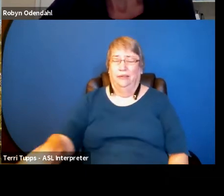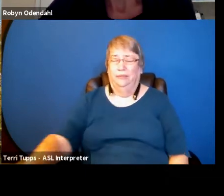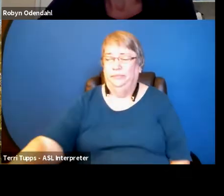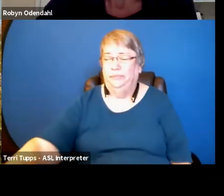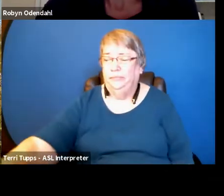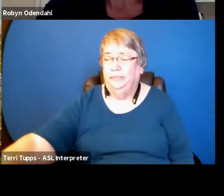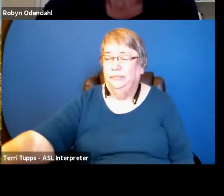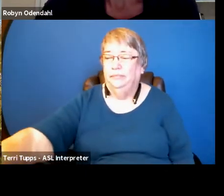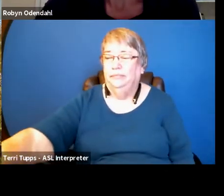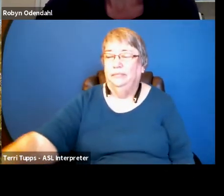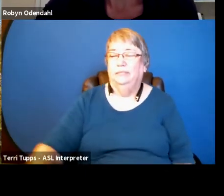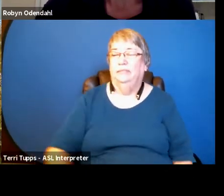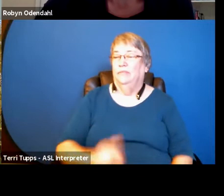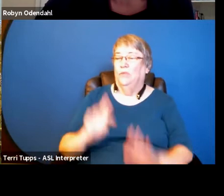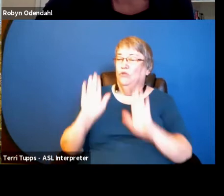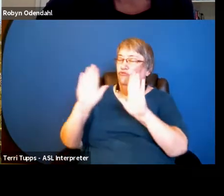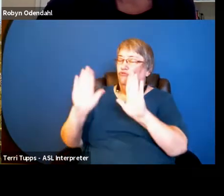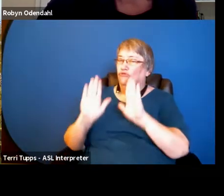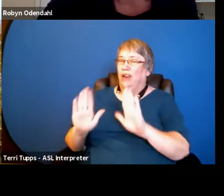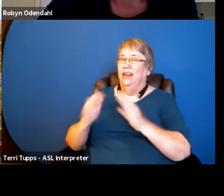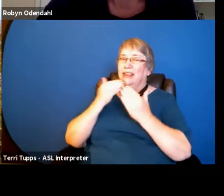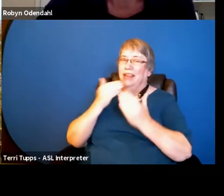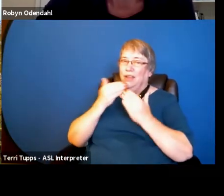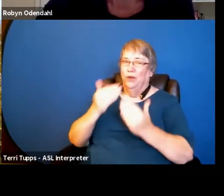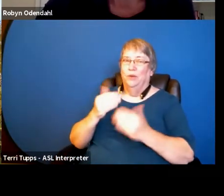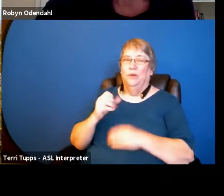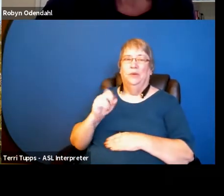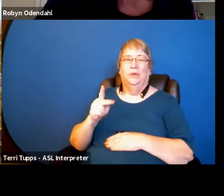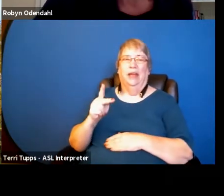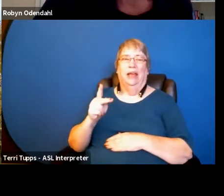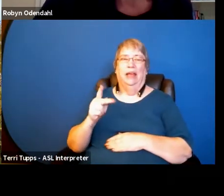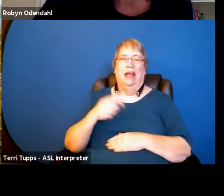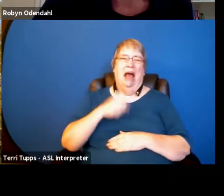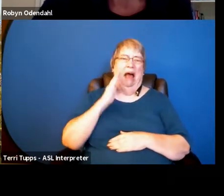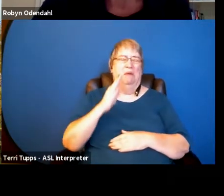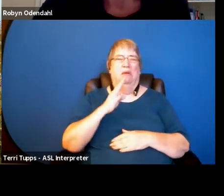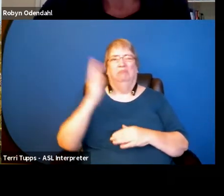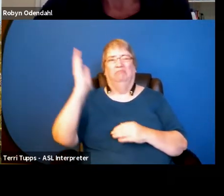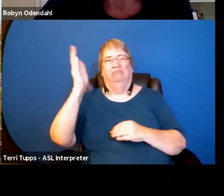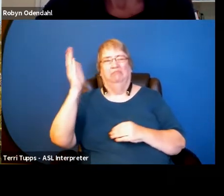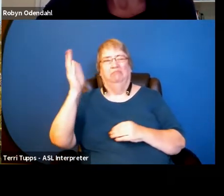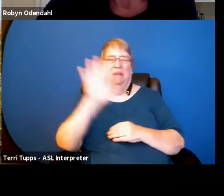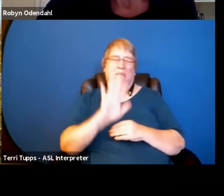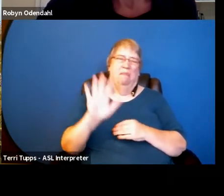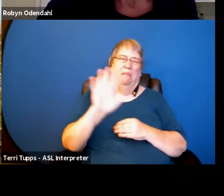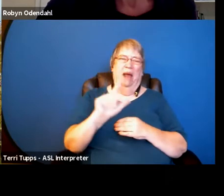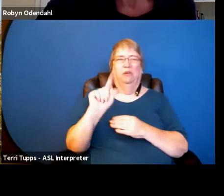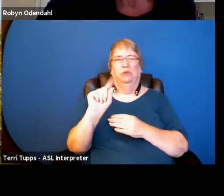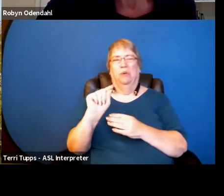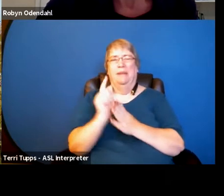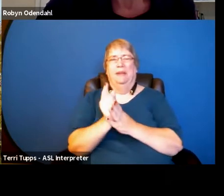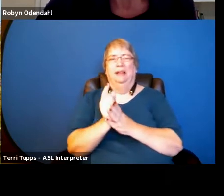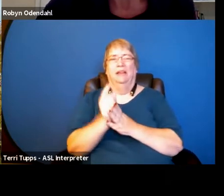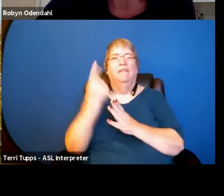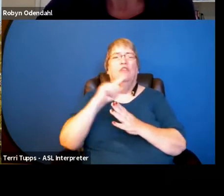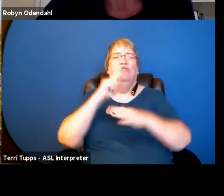Great. Thank you, Shannon. So yeah, I will take probably not quite 20 minutes or so to present some high-level